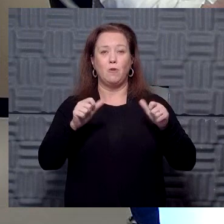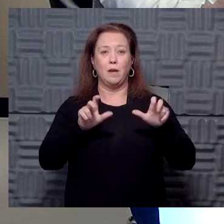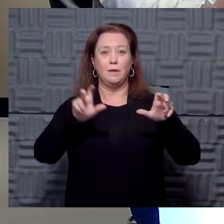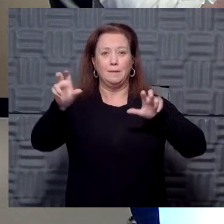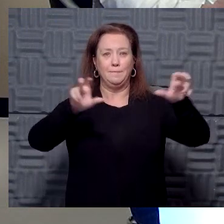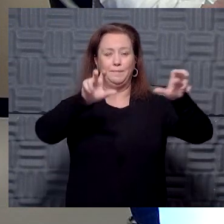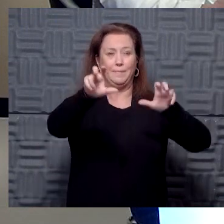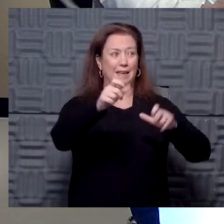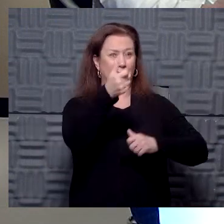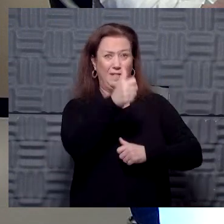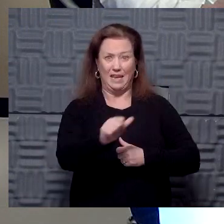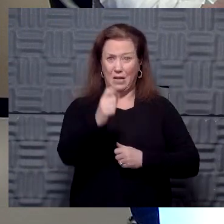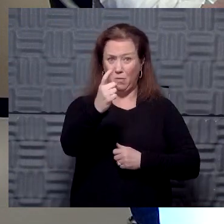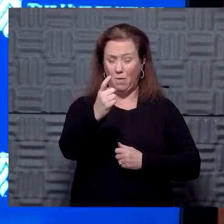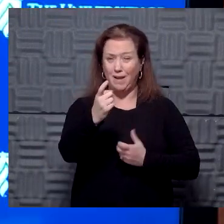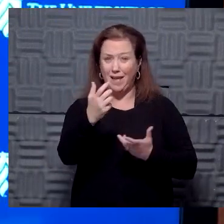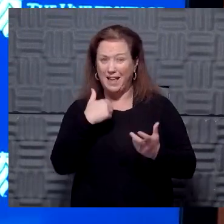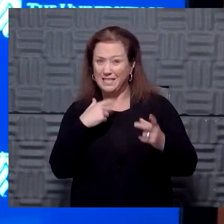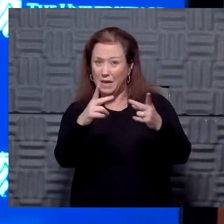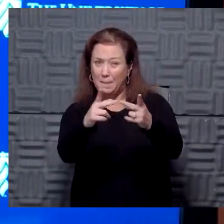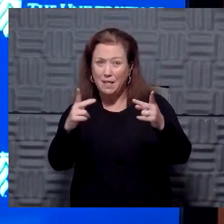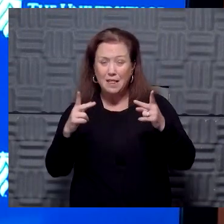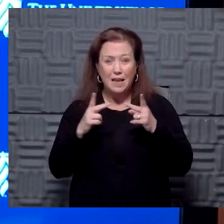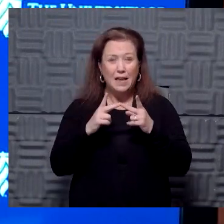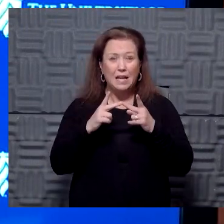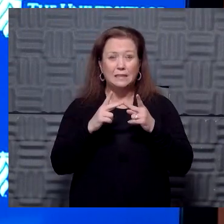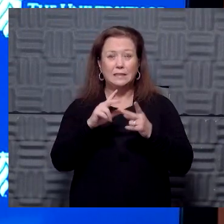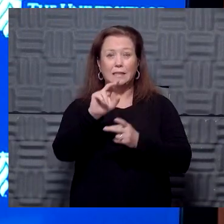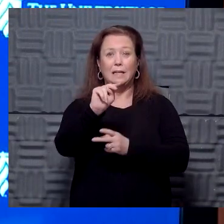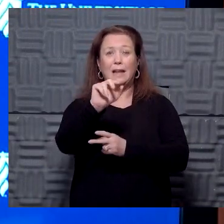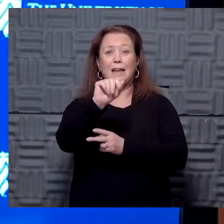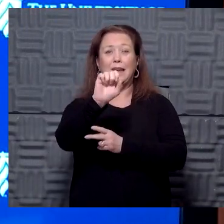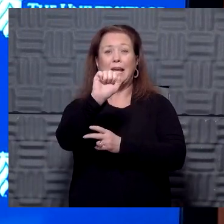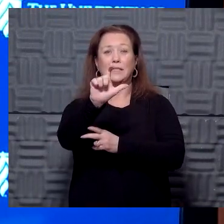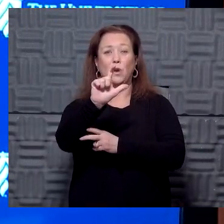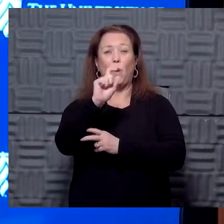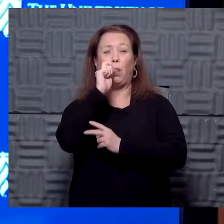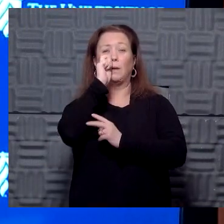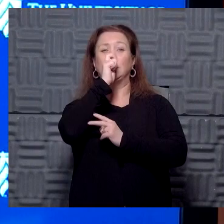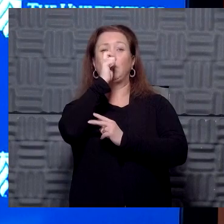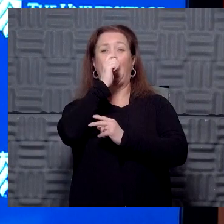If anybody out there has a source of nasopharyngeal